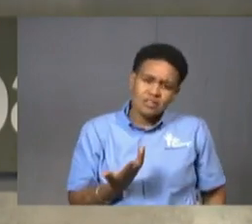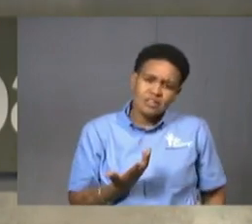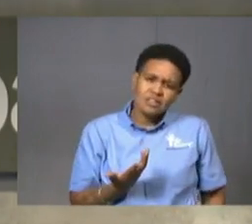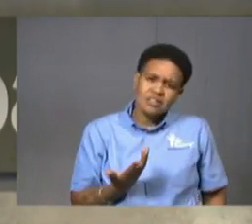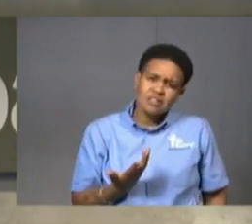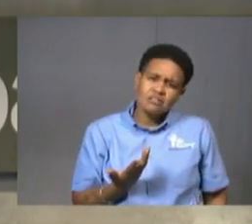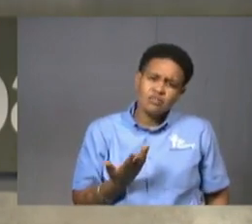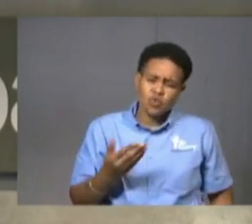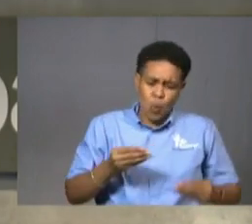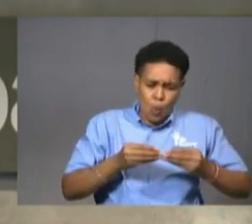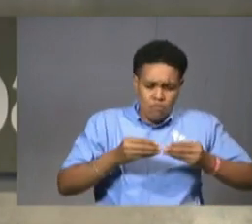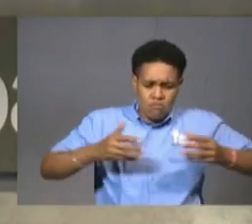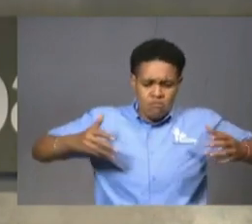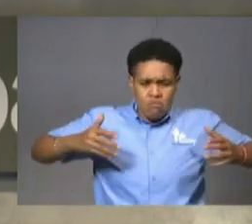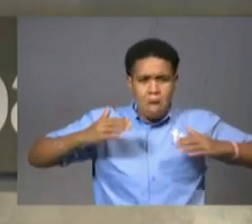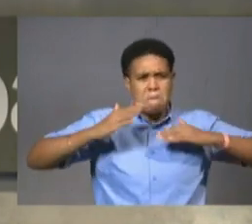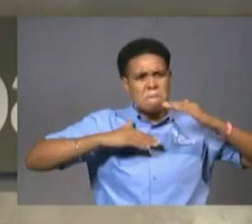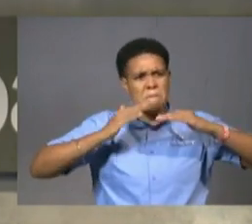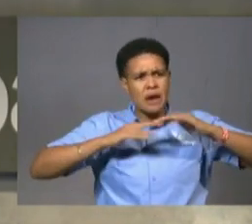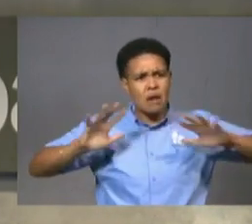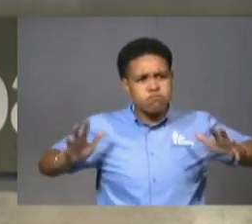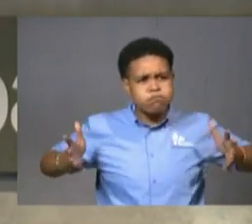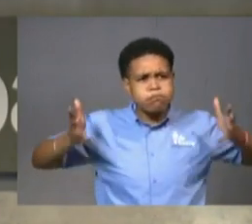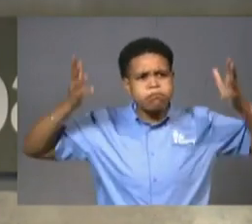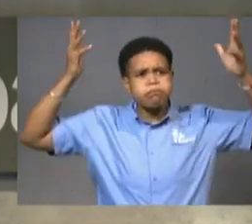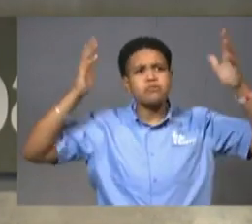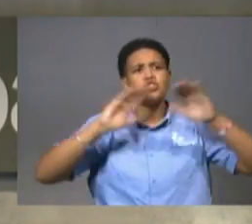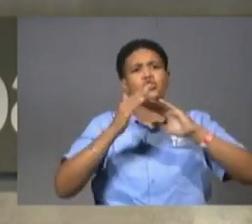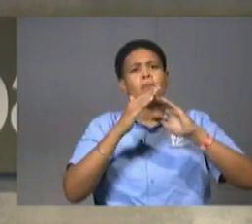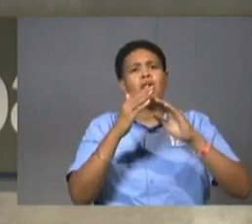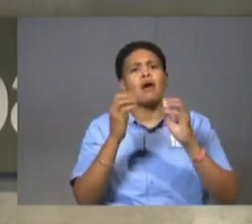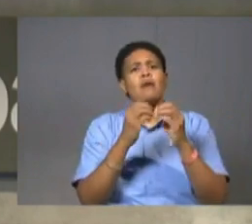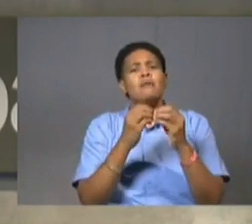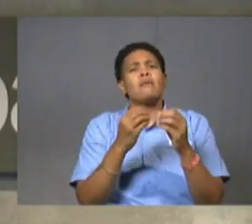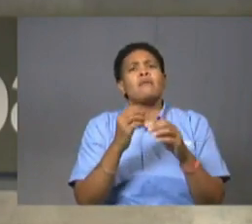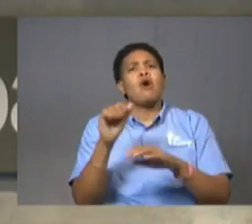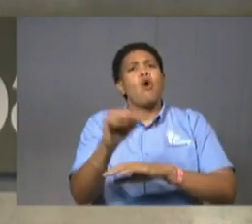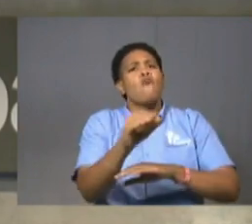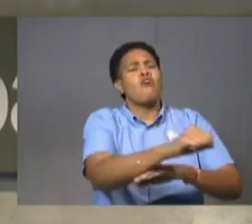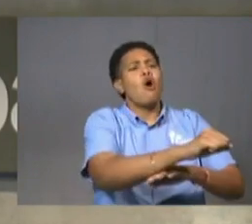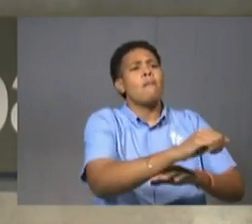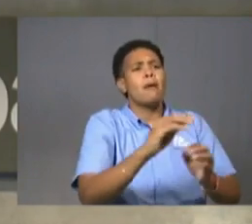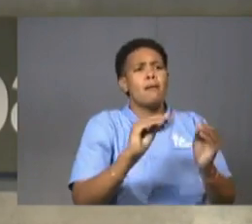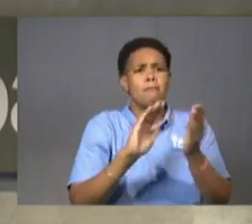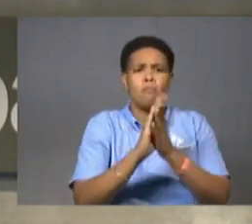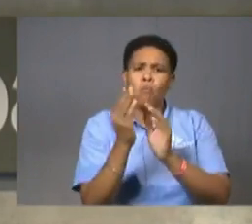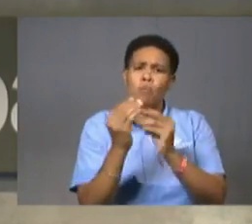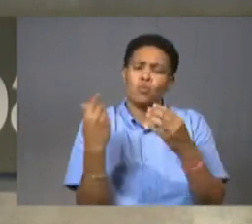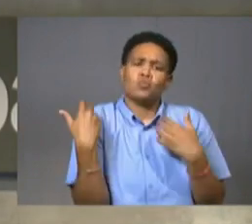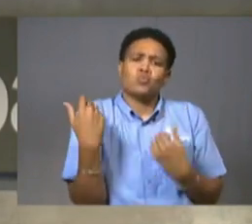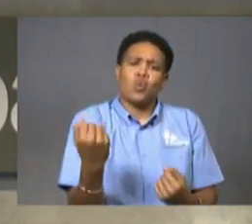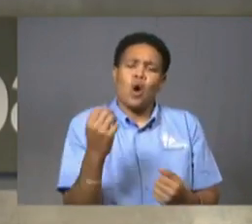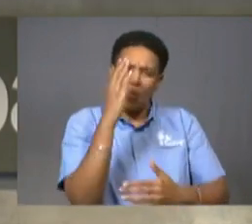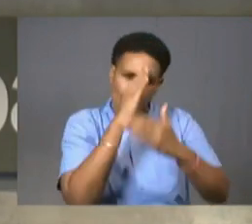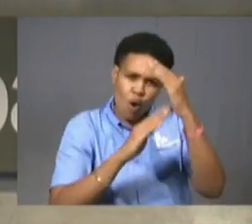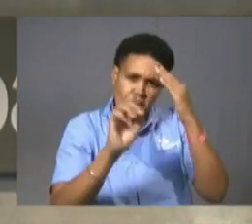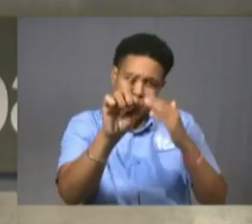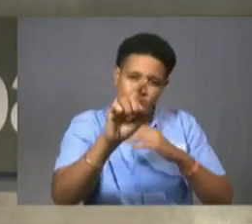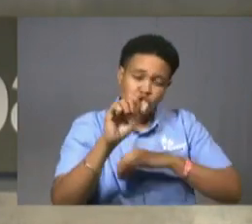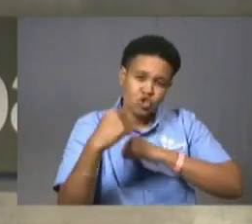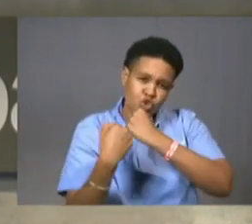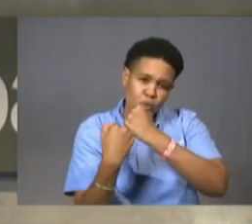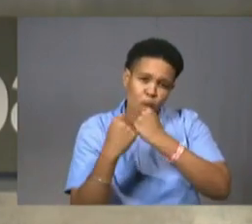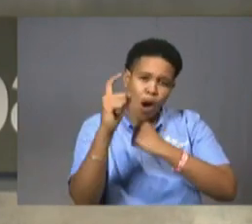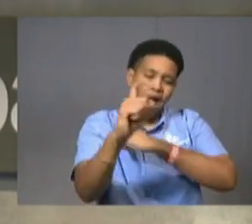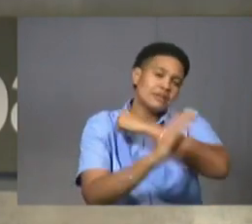to build Jamaica and to recover stronger. We humbly seek your support, and we ask that on September